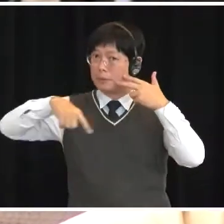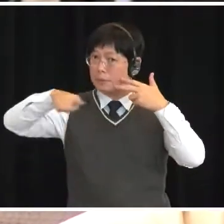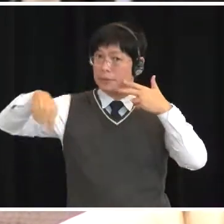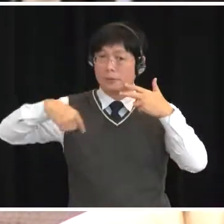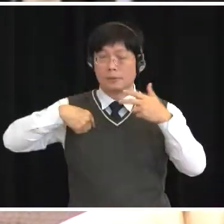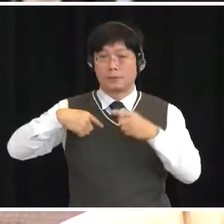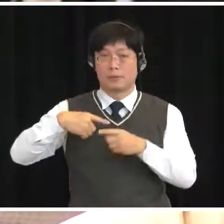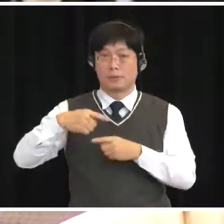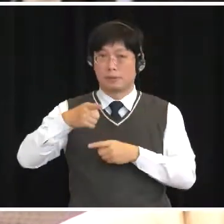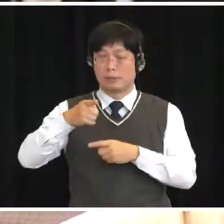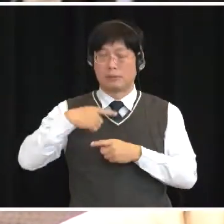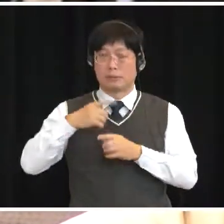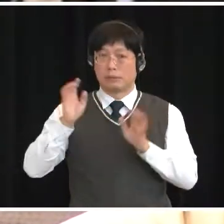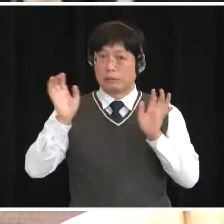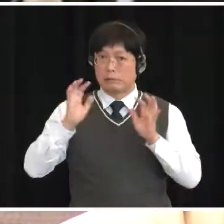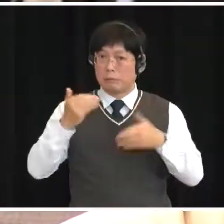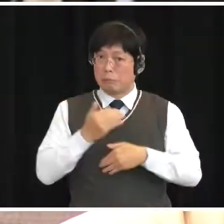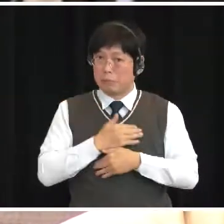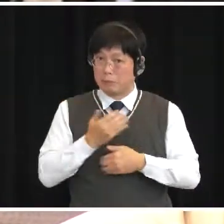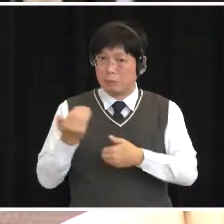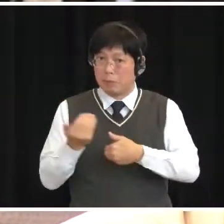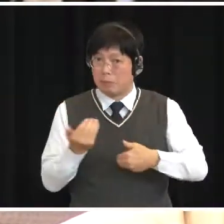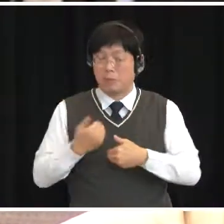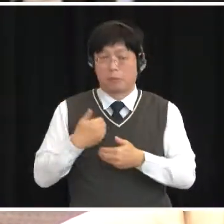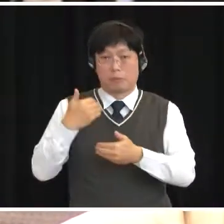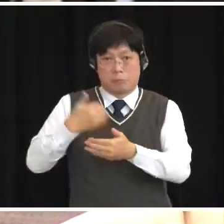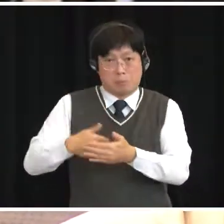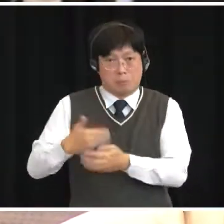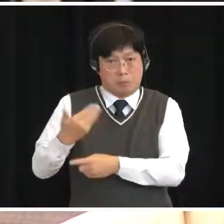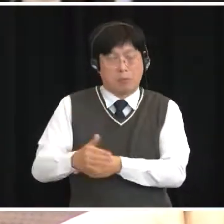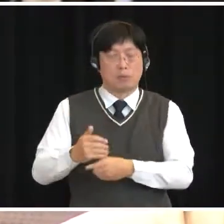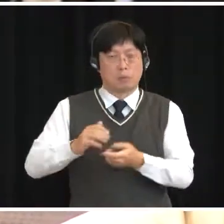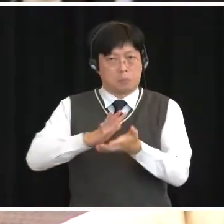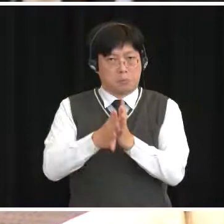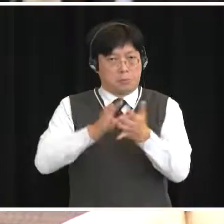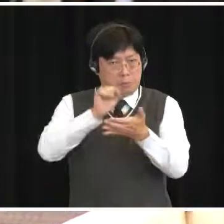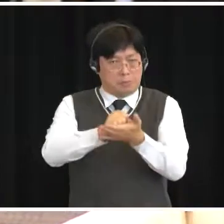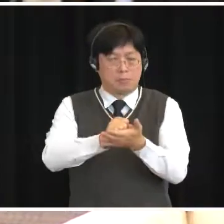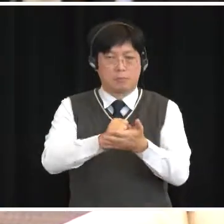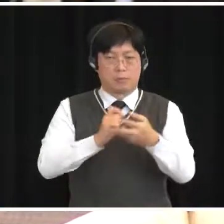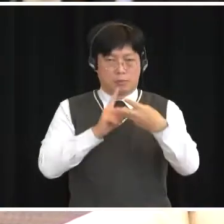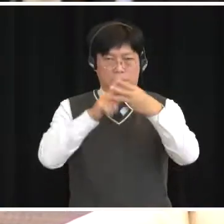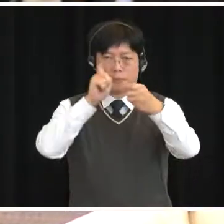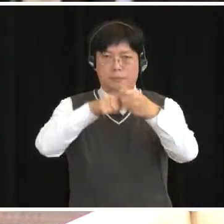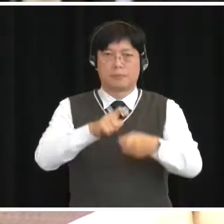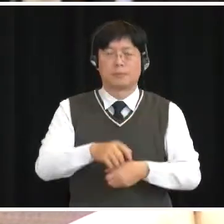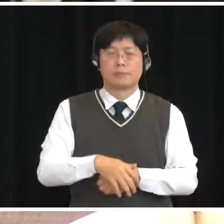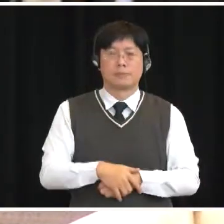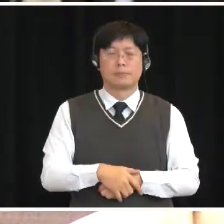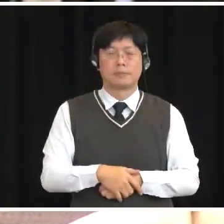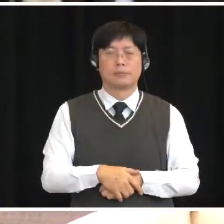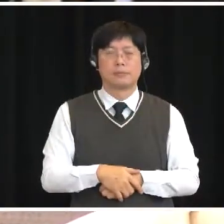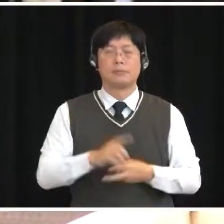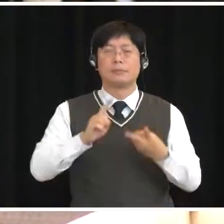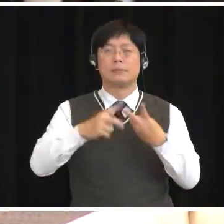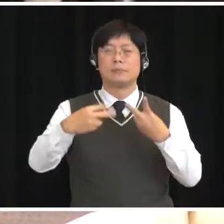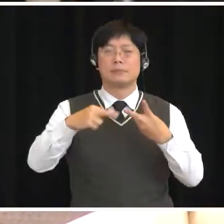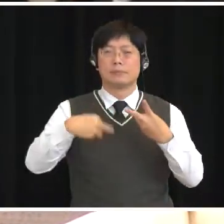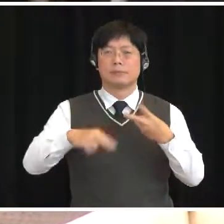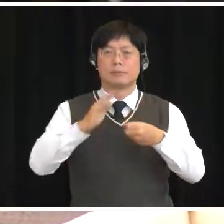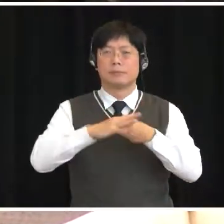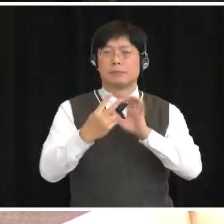of health in those areas. And reducing the mortality rate of infants is one of